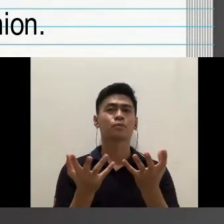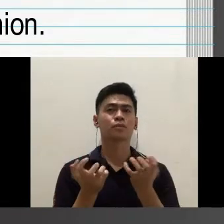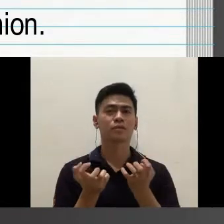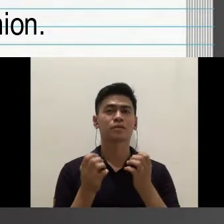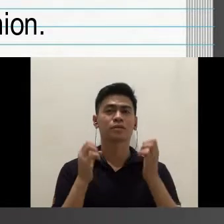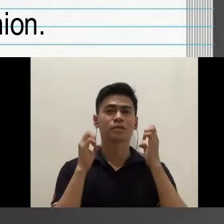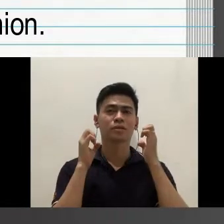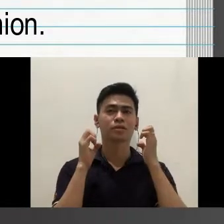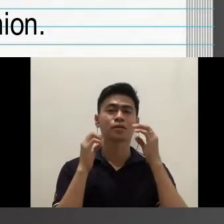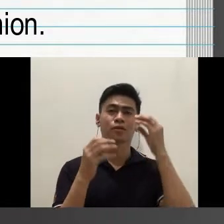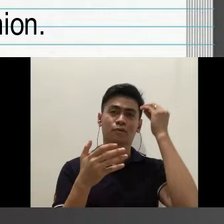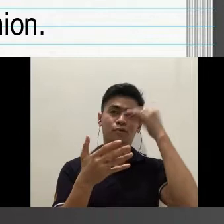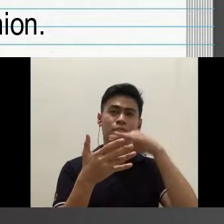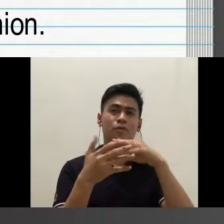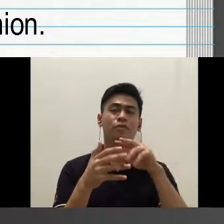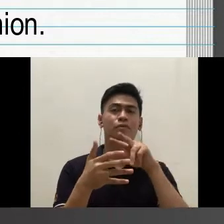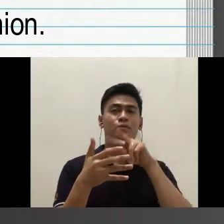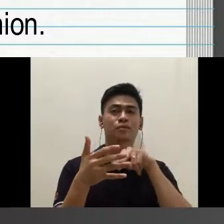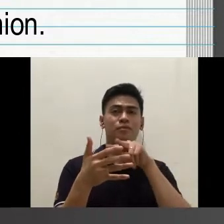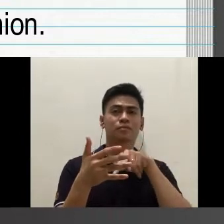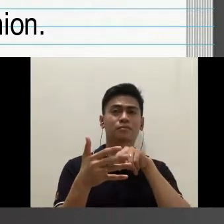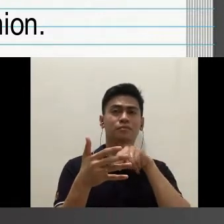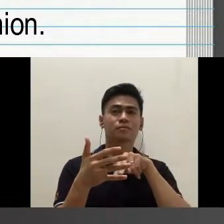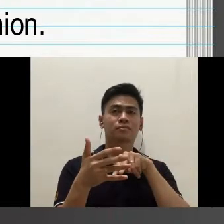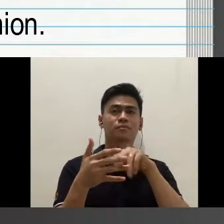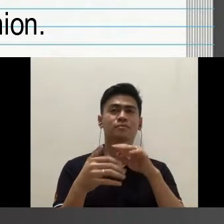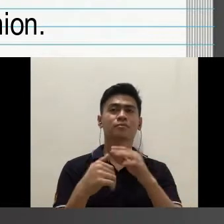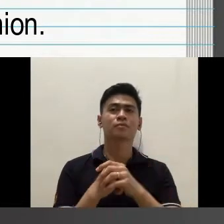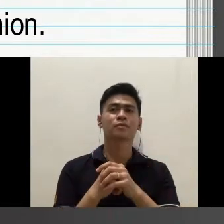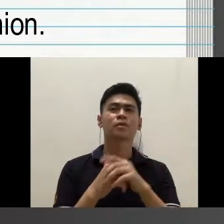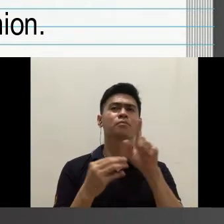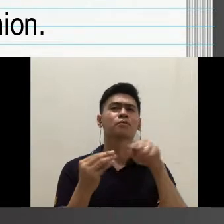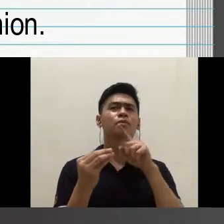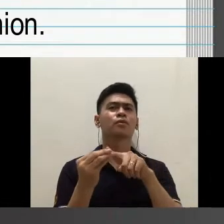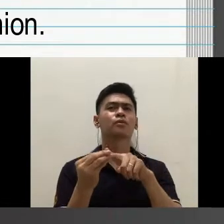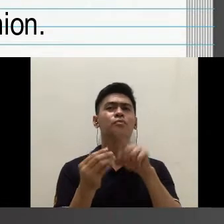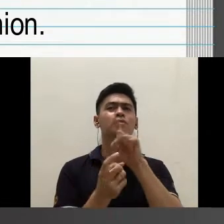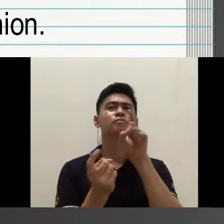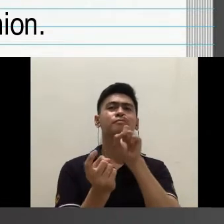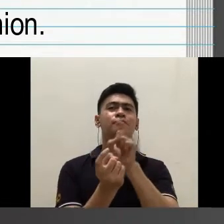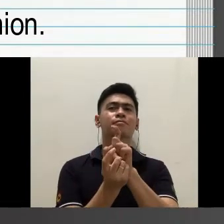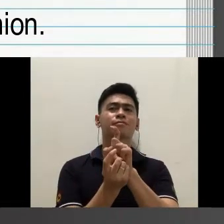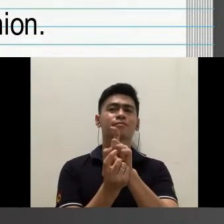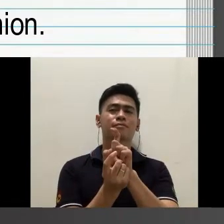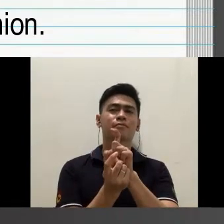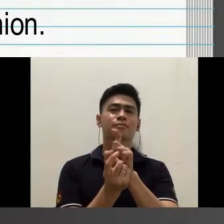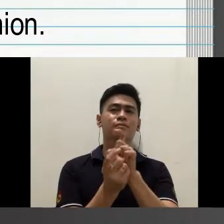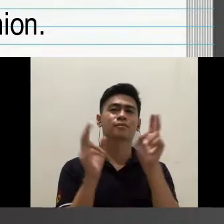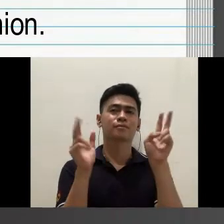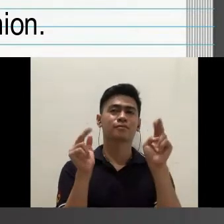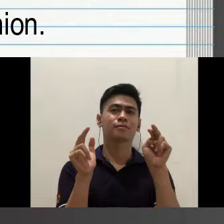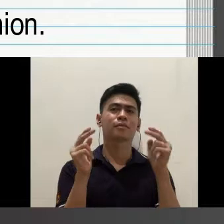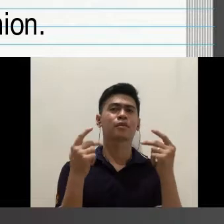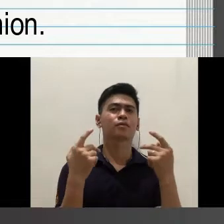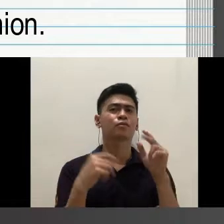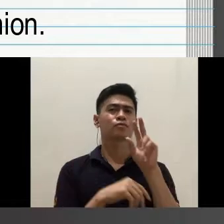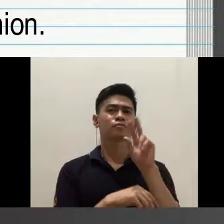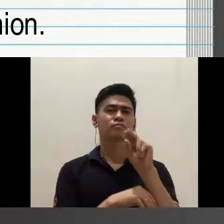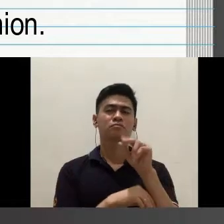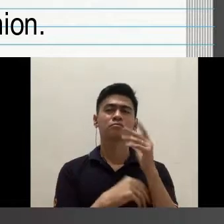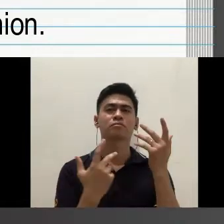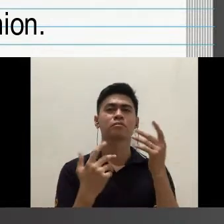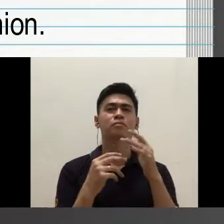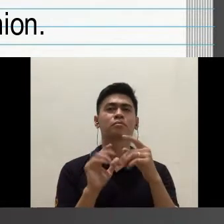reader, to inform them on a particular subject or topic. It has no intention to present an argument